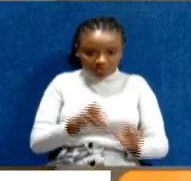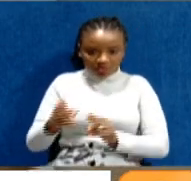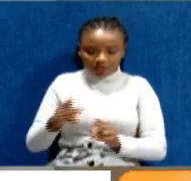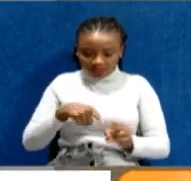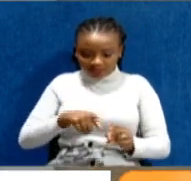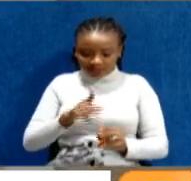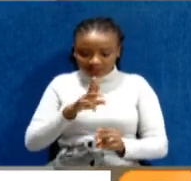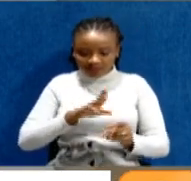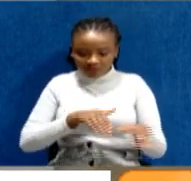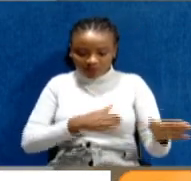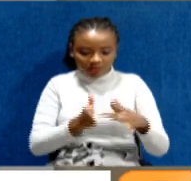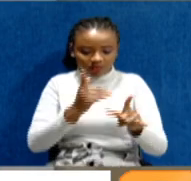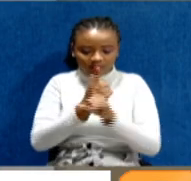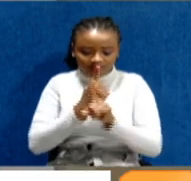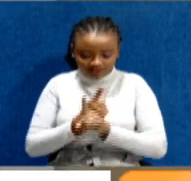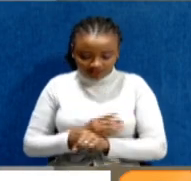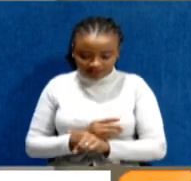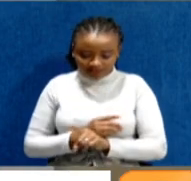use their own mechanisms